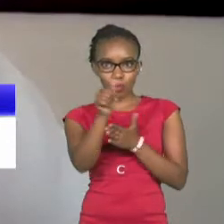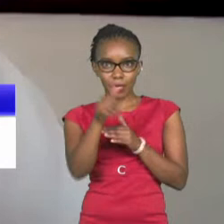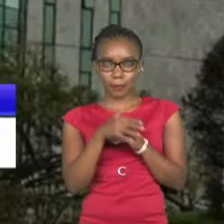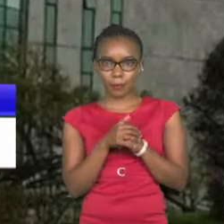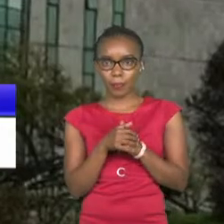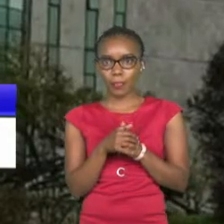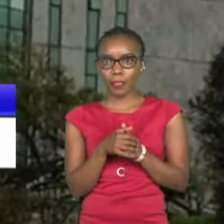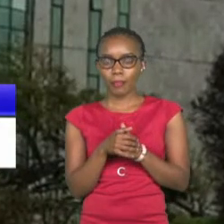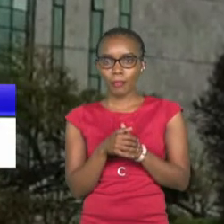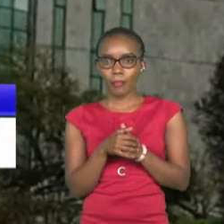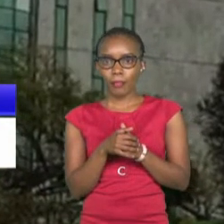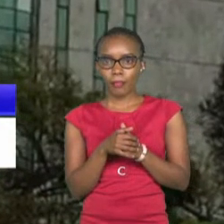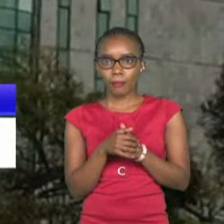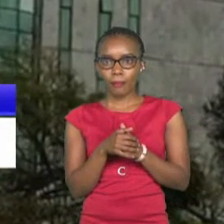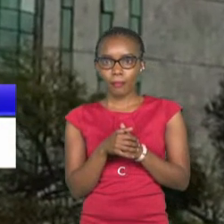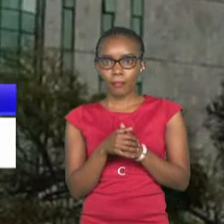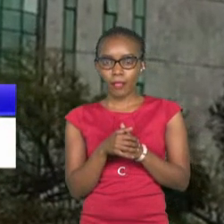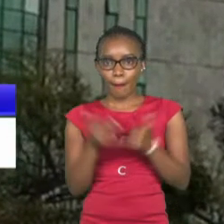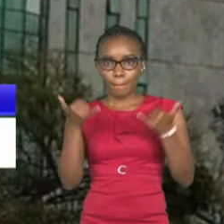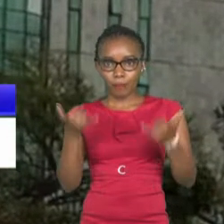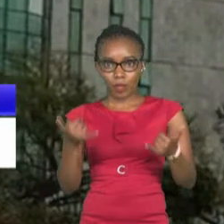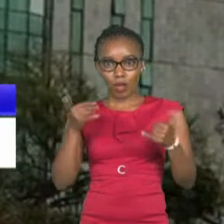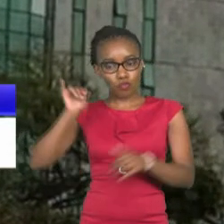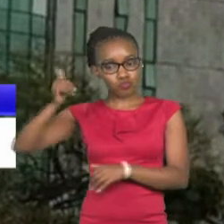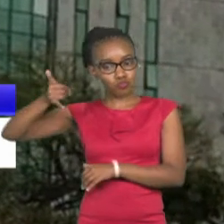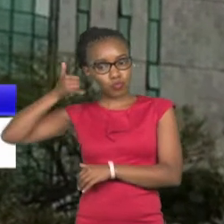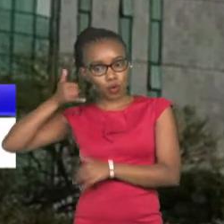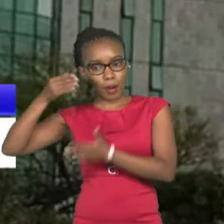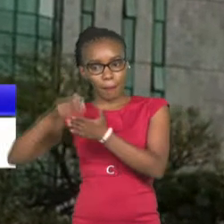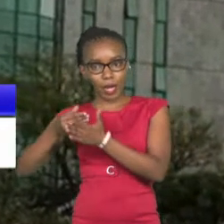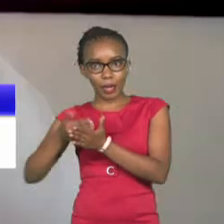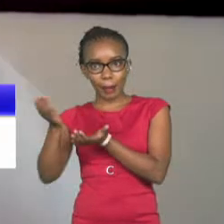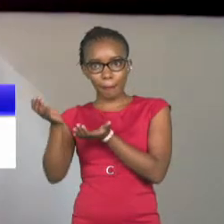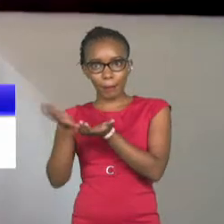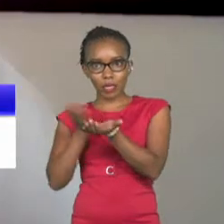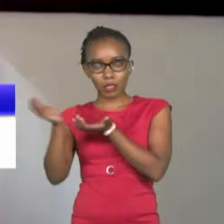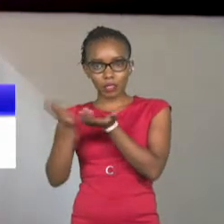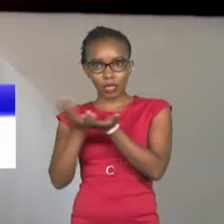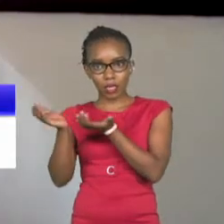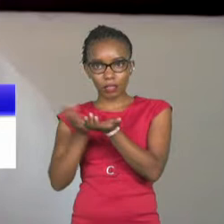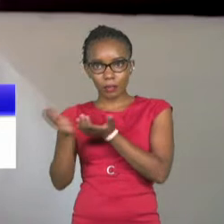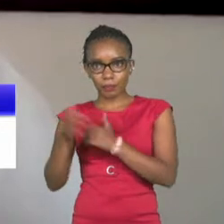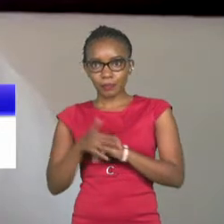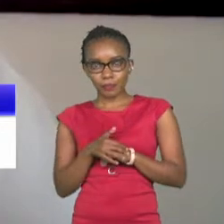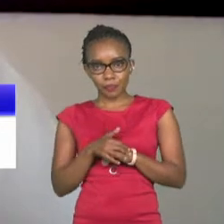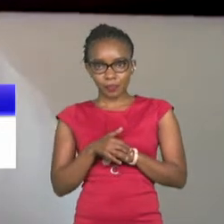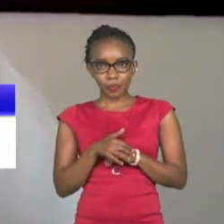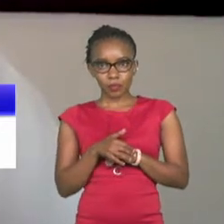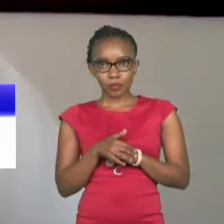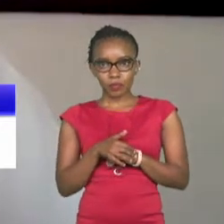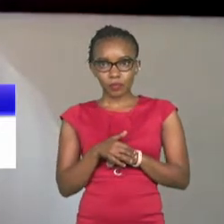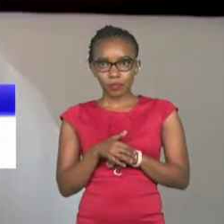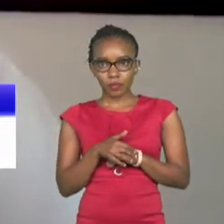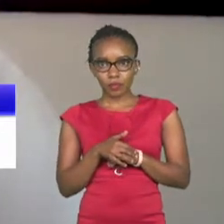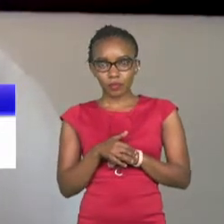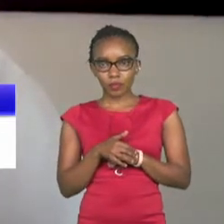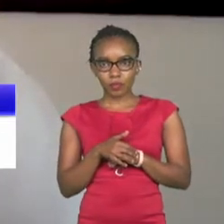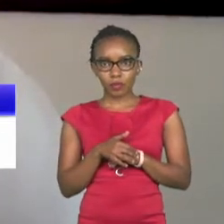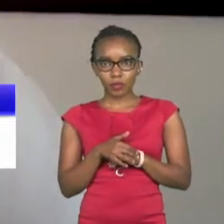Telco. It's now a mobile money business. In fact, it's just a few steps away from becoming a full-blown